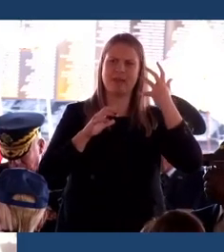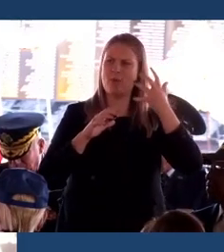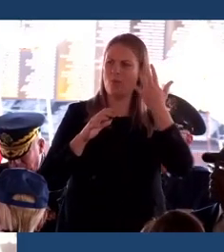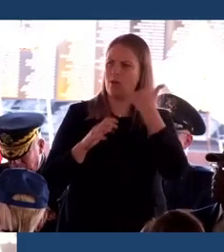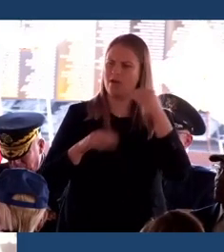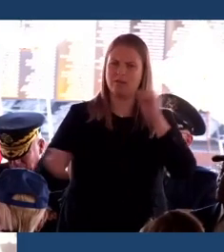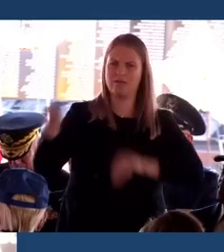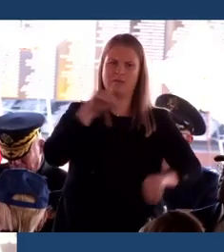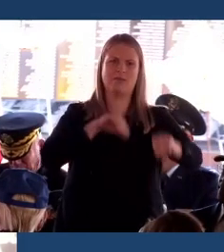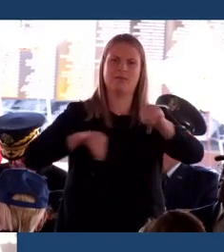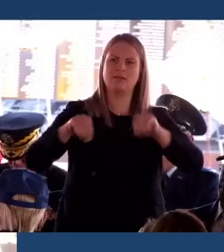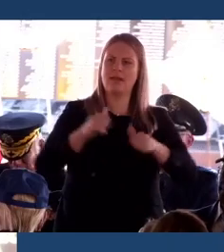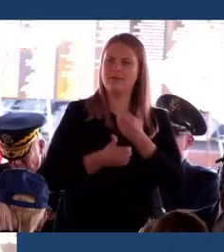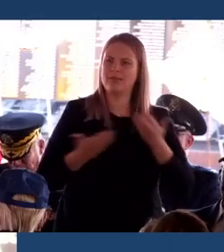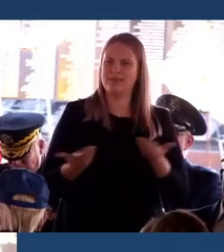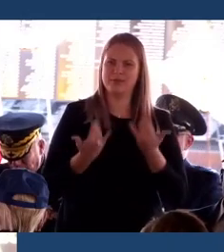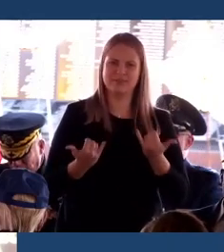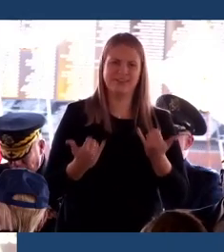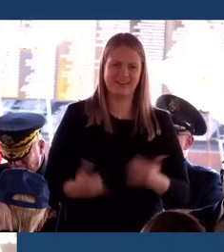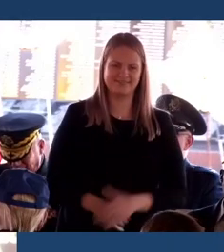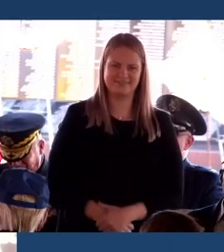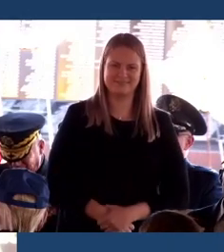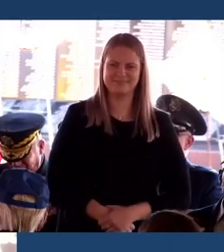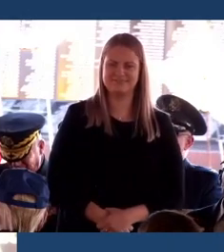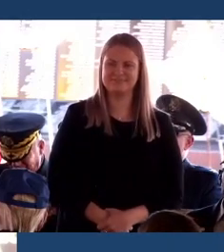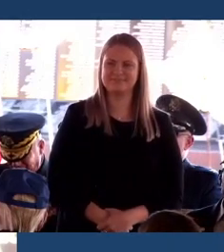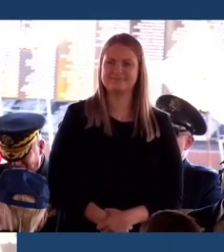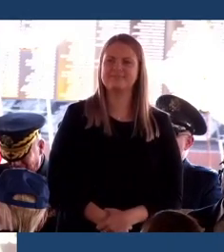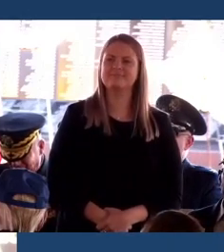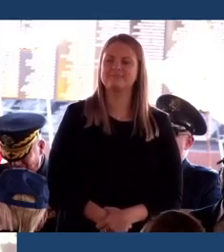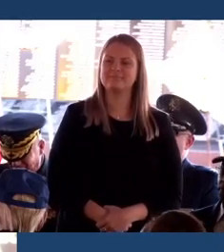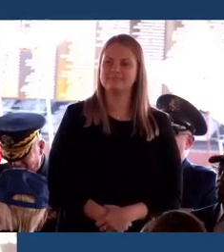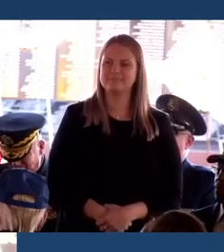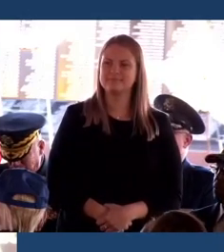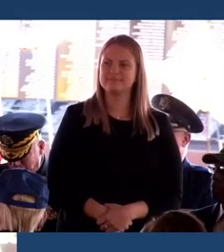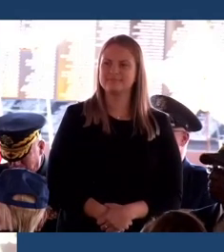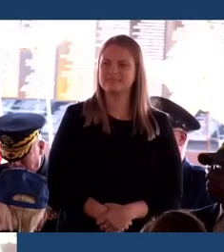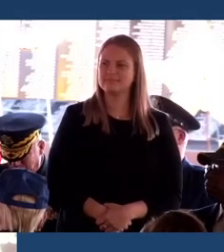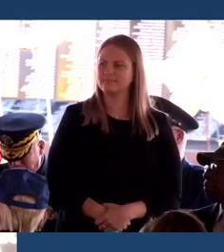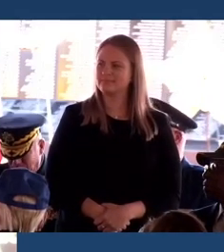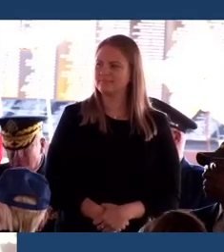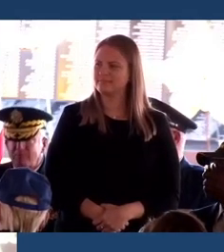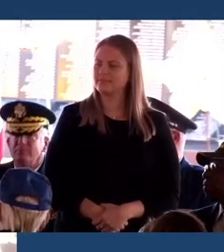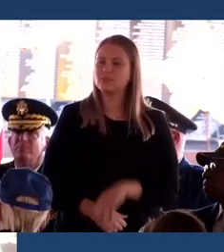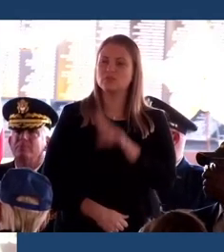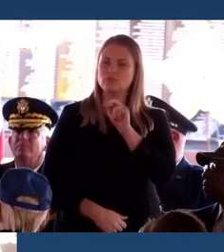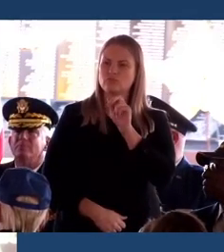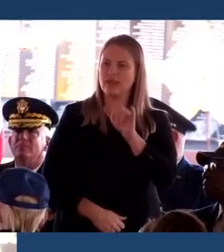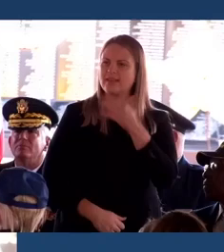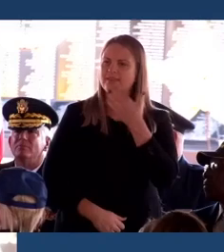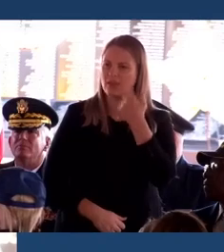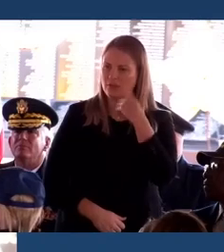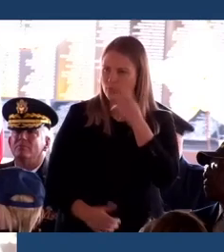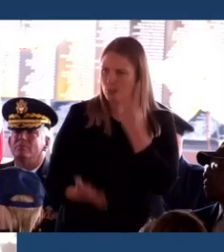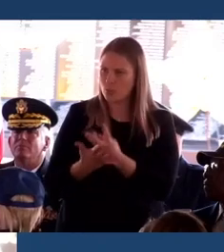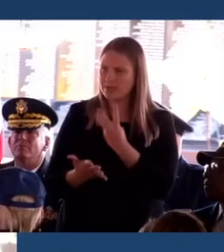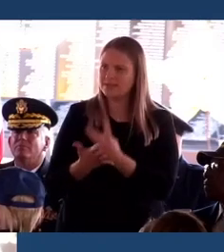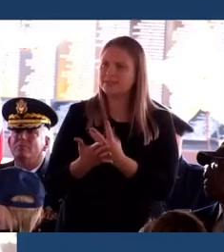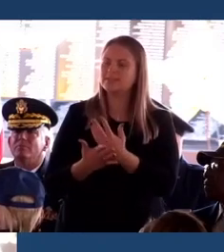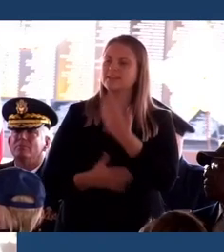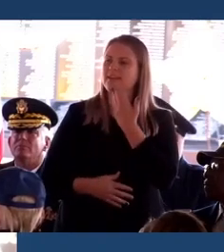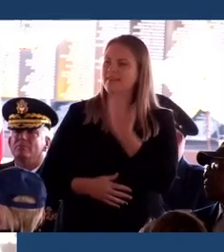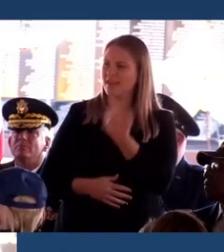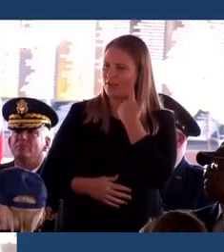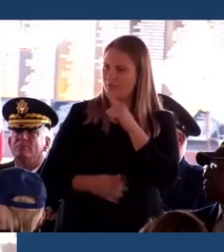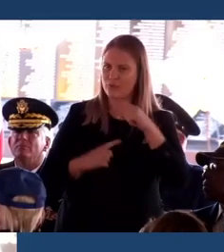reorganization of everything here today. To Ray Fermani, thank you for being with us, and thank you for having been